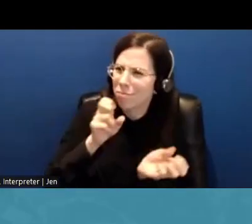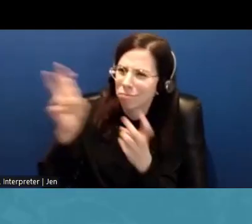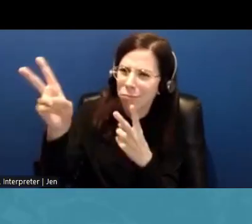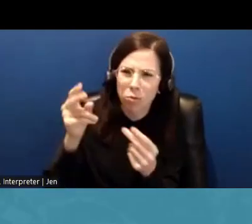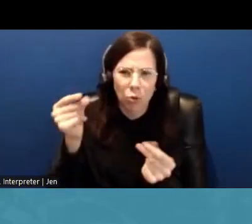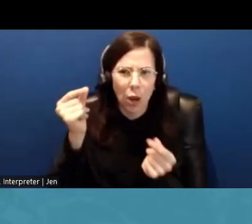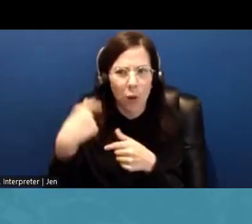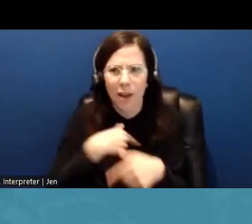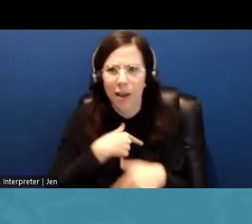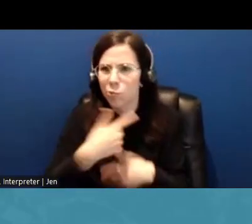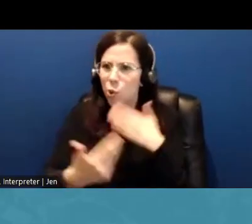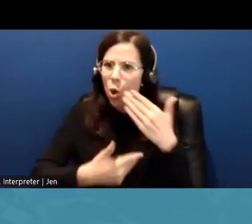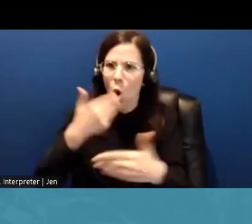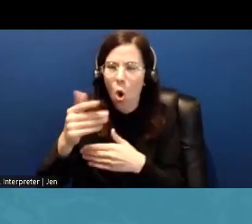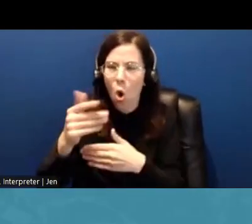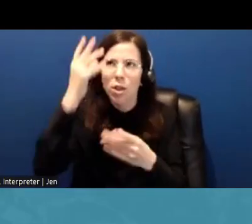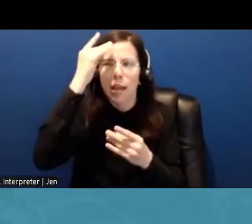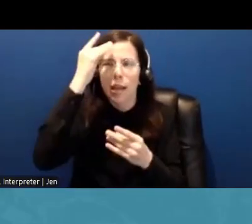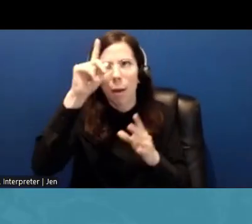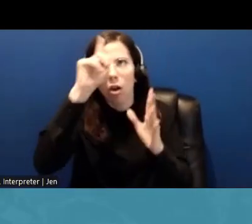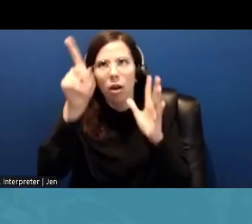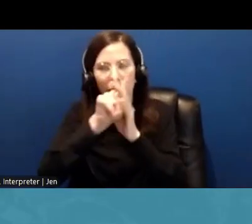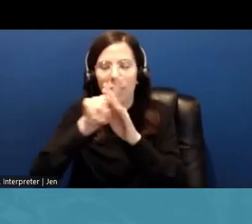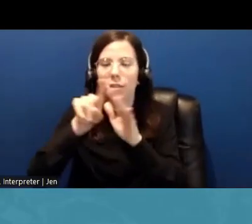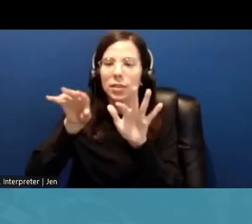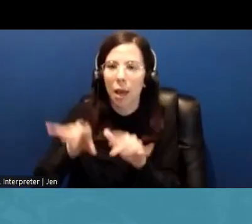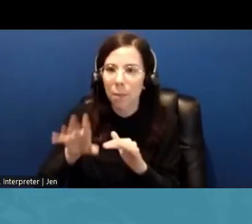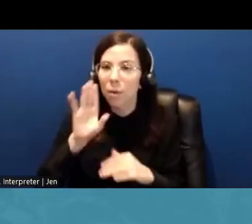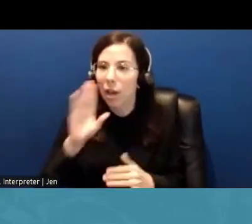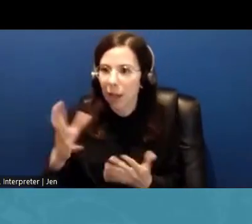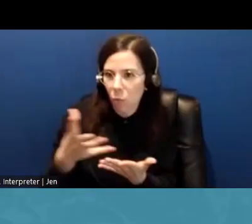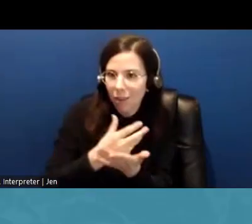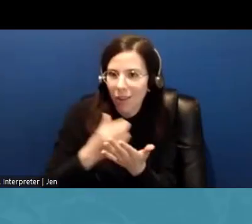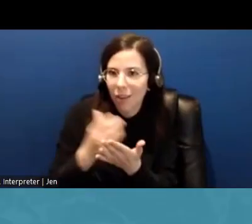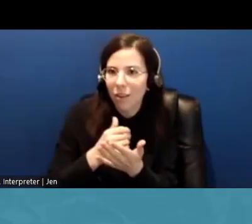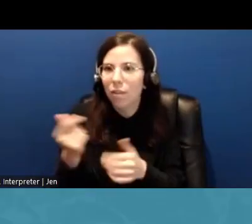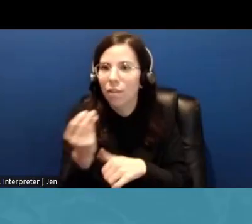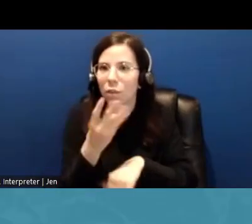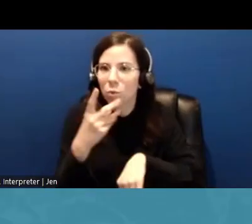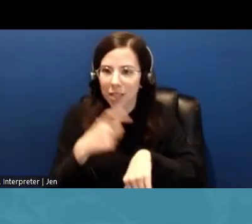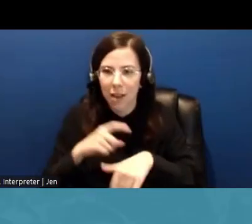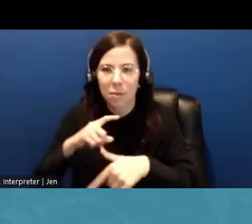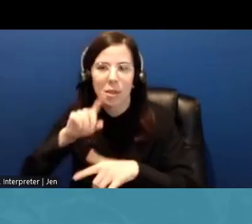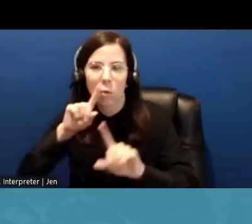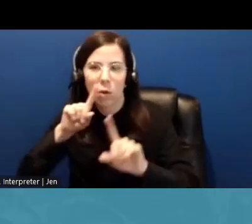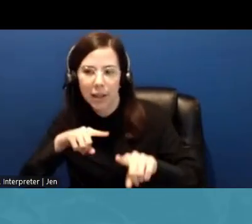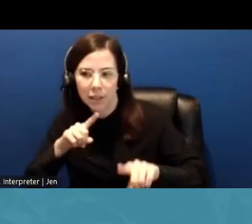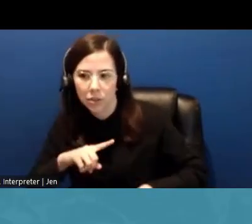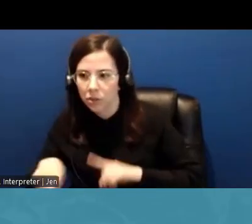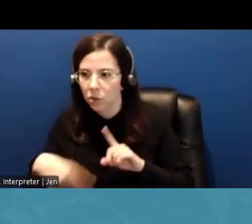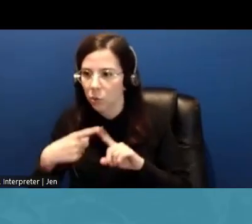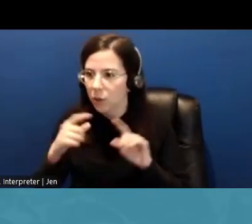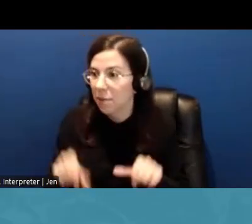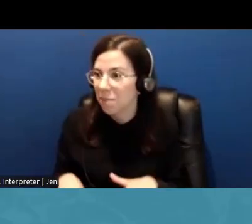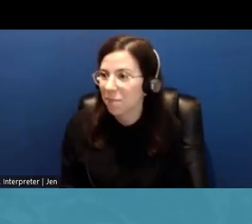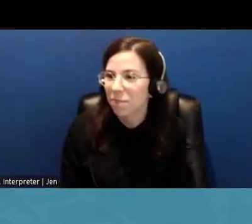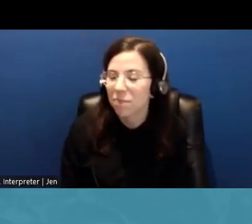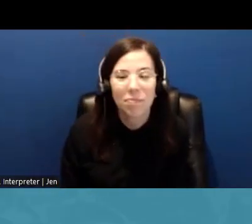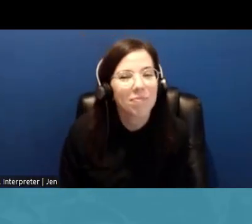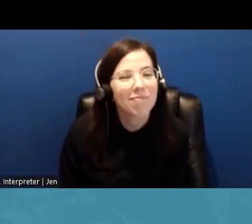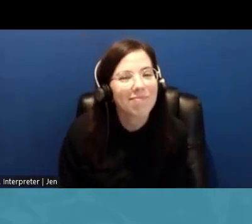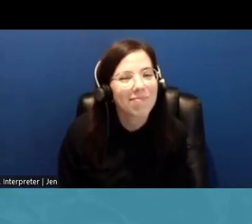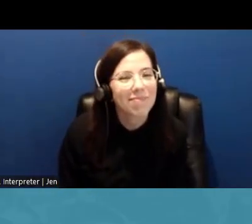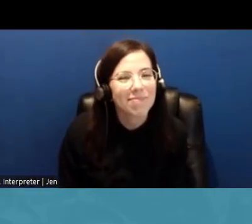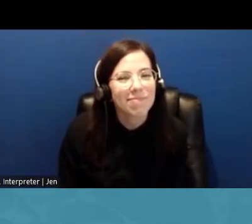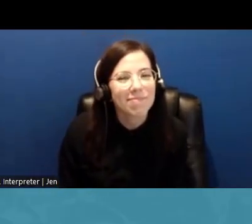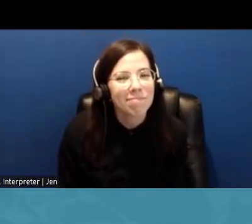we go, and then we're going to collate them a couple of times during the training and get to them. Okay? All right. So